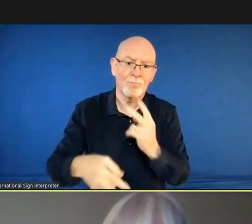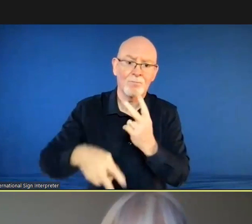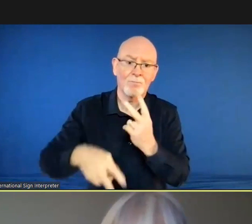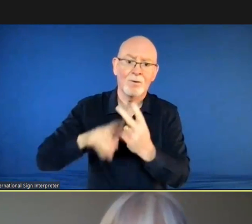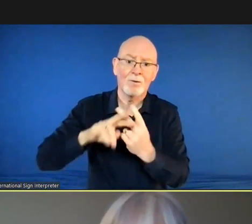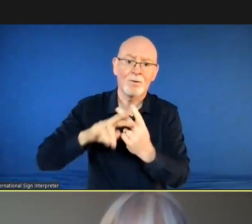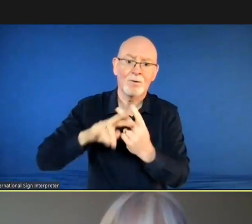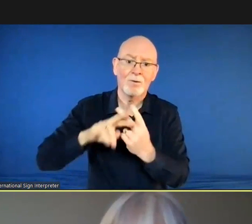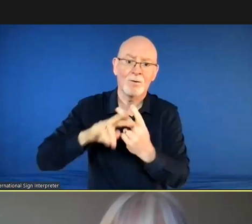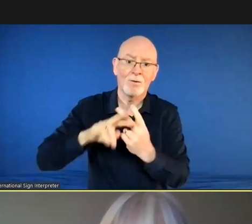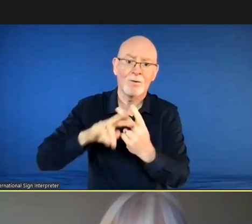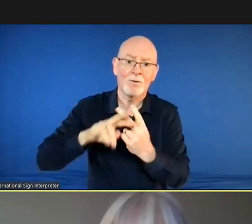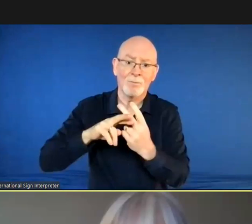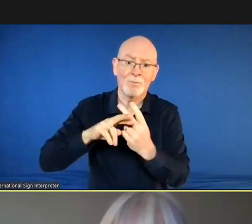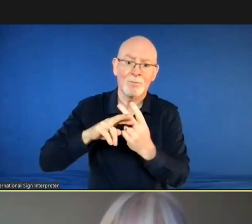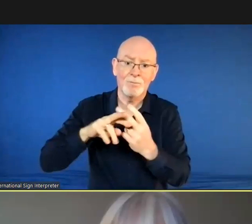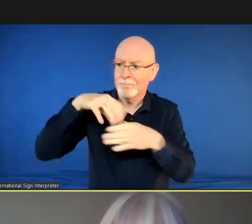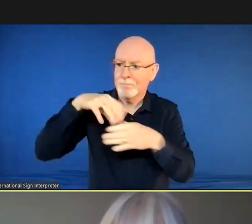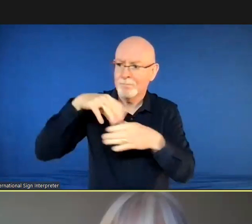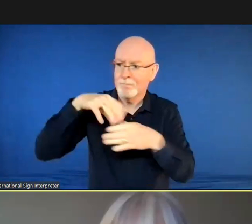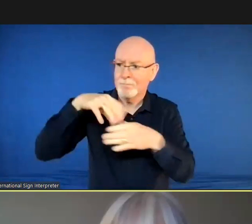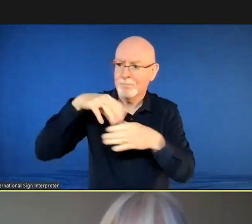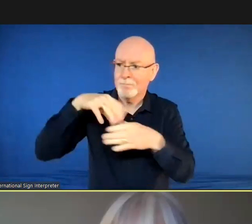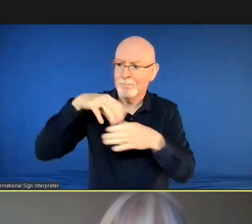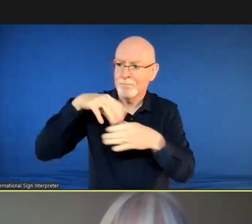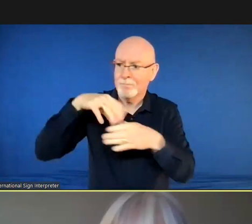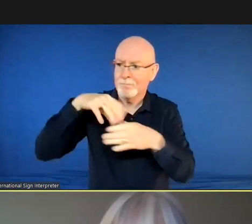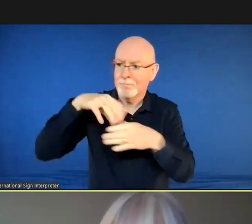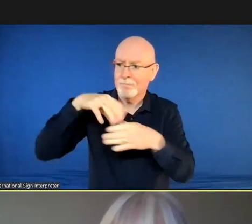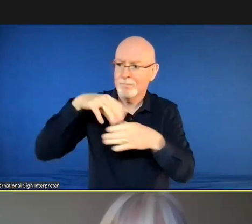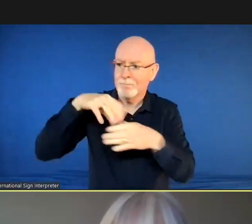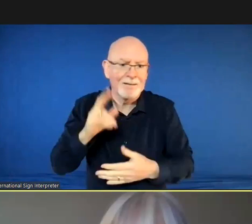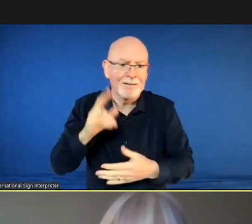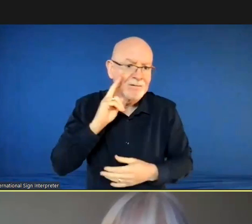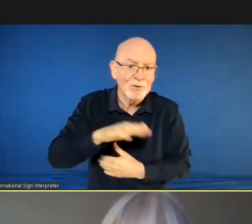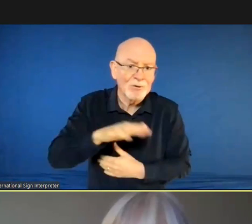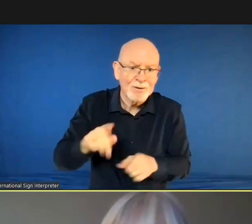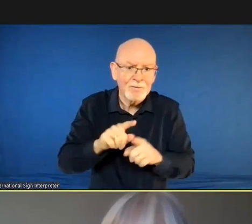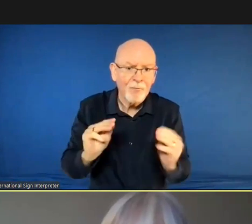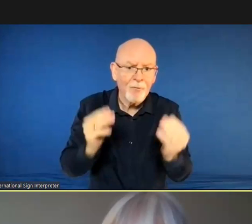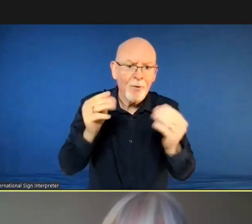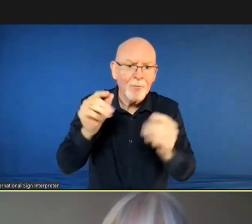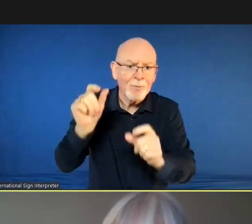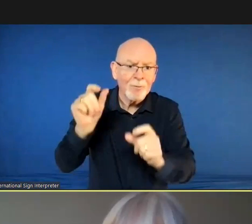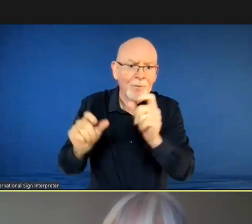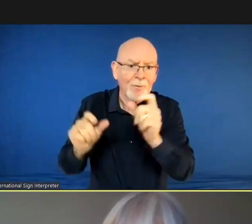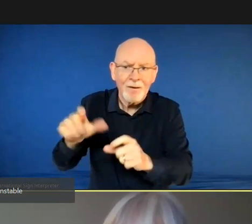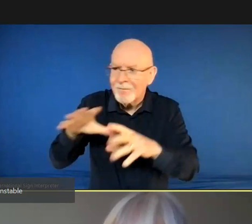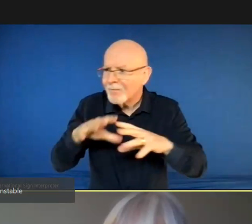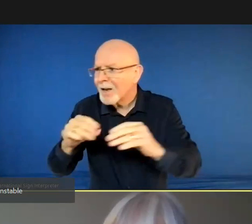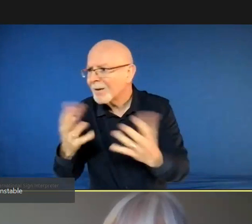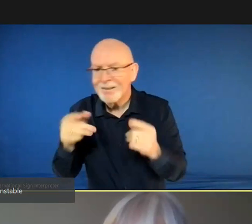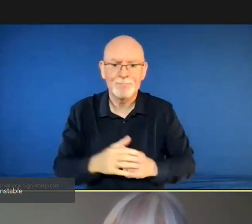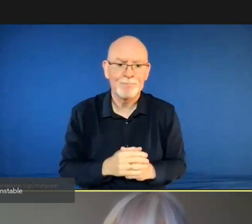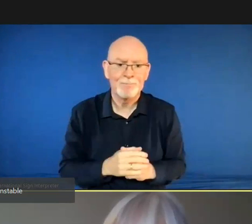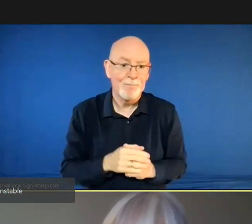and young people and their families. This translates into 5 chapters in the report, where